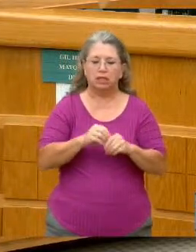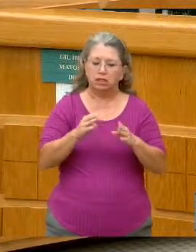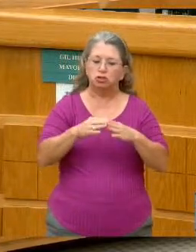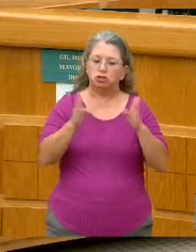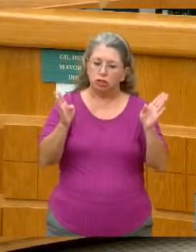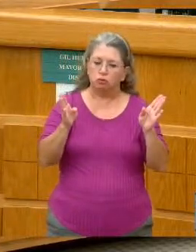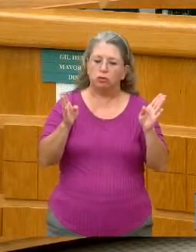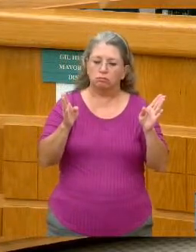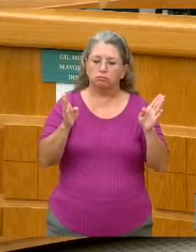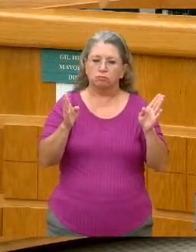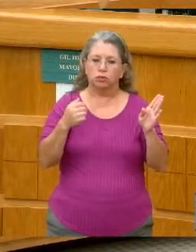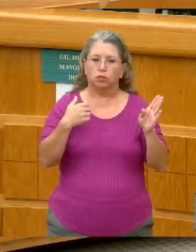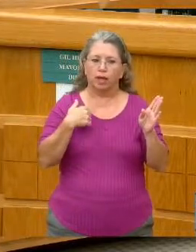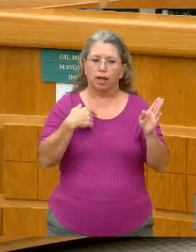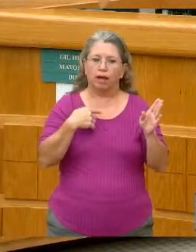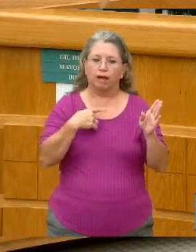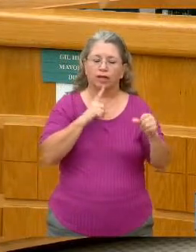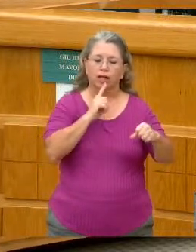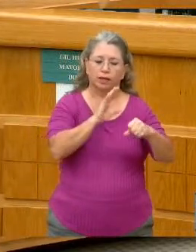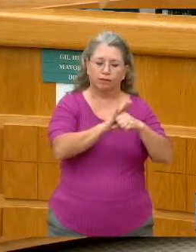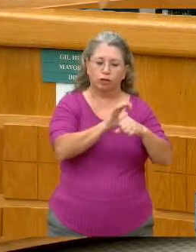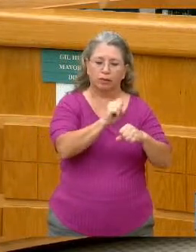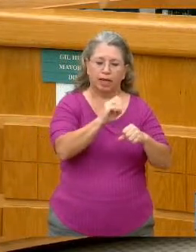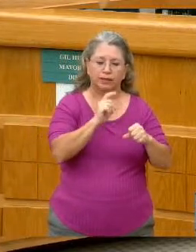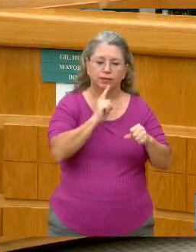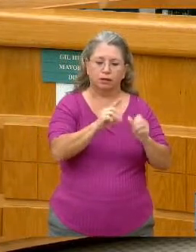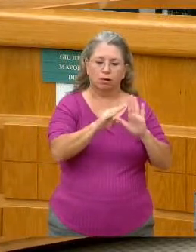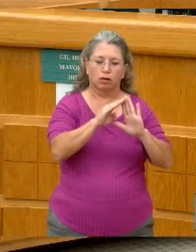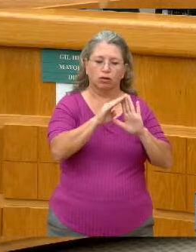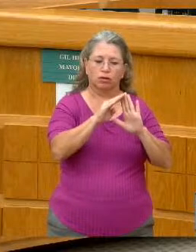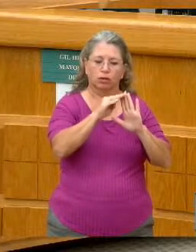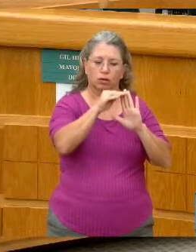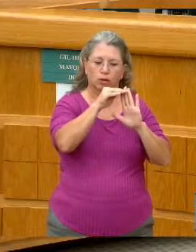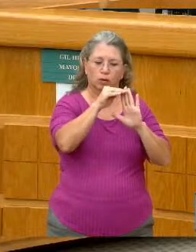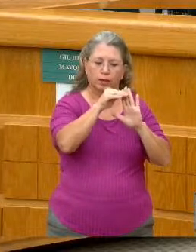number of new cases per day per 100,000 people.